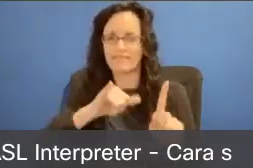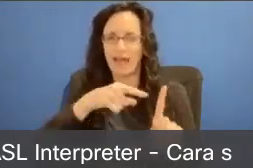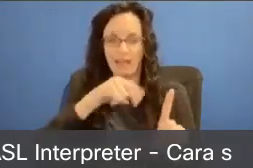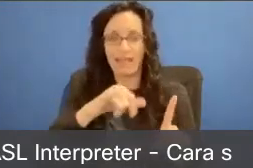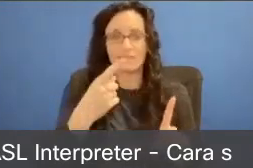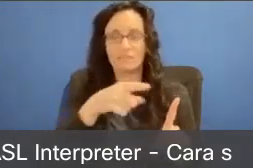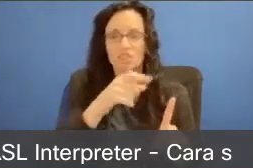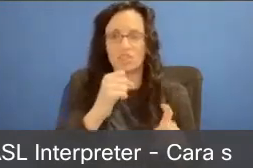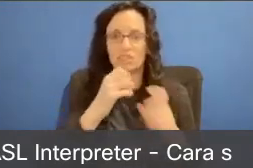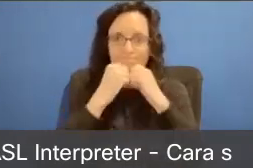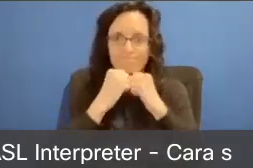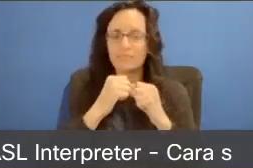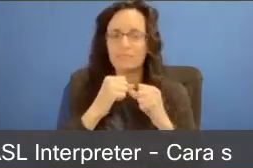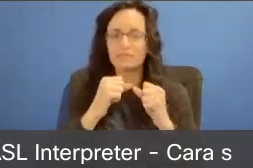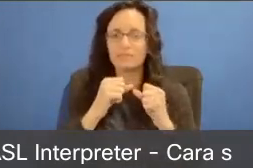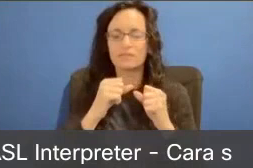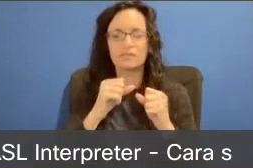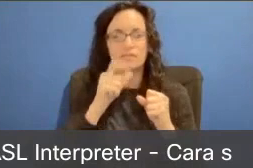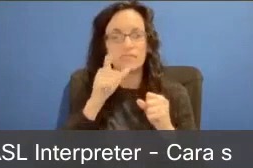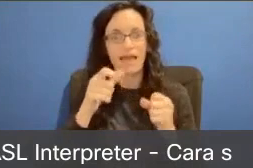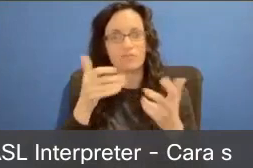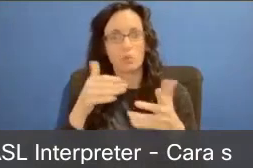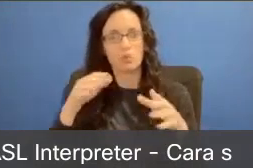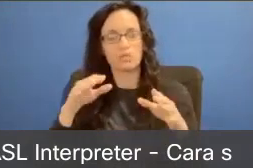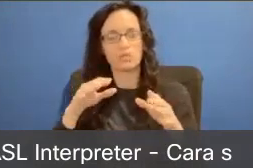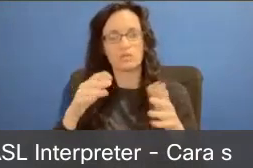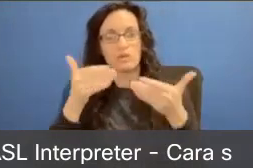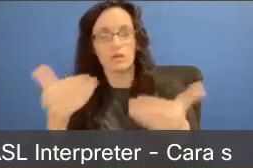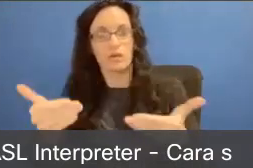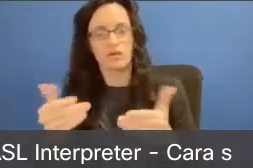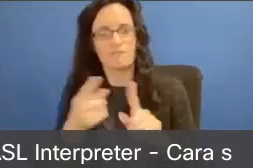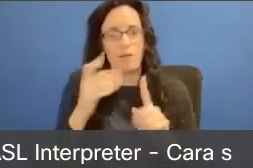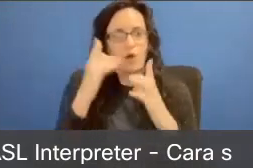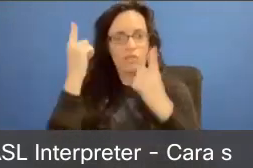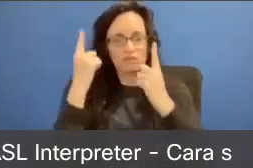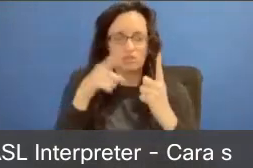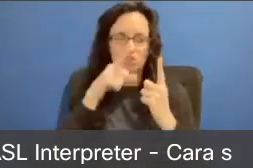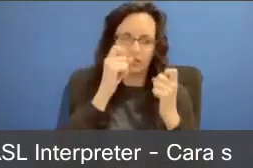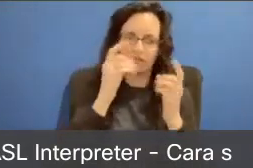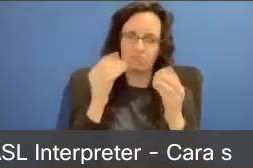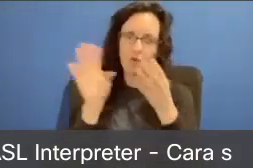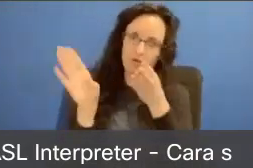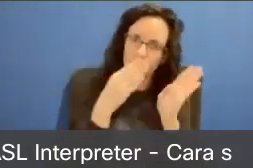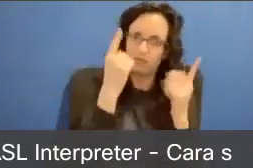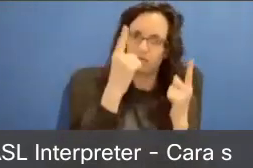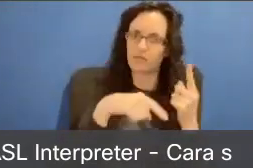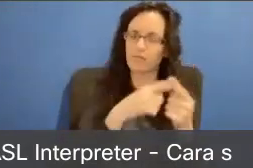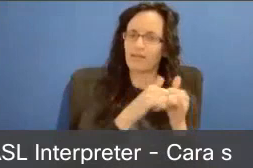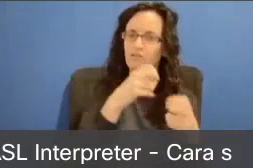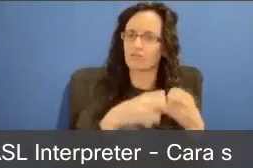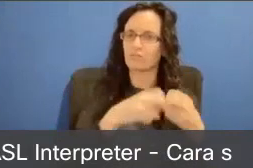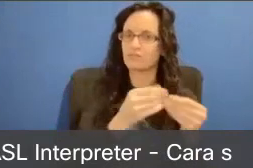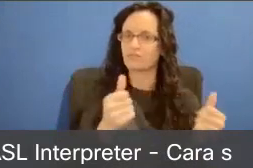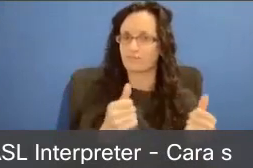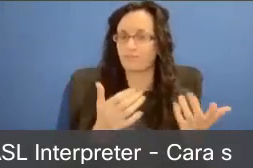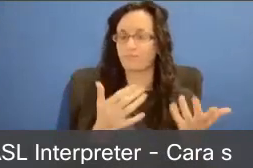her not necessarily act on thoughts and continue to work towards solving her problems in other ways. So